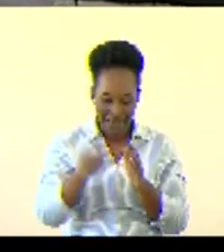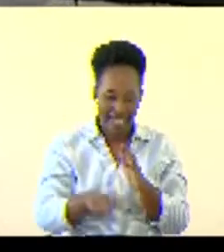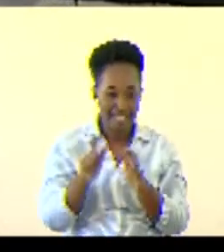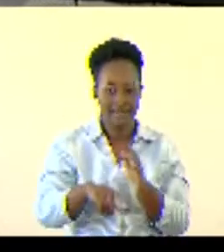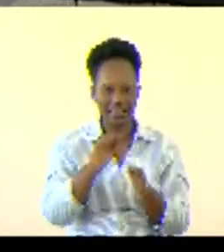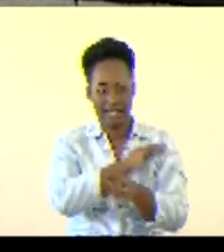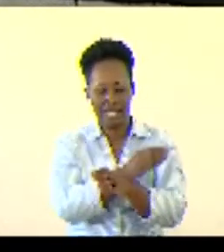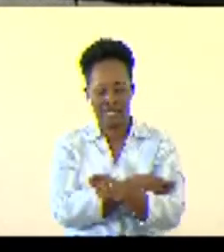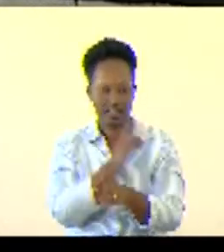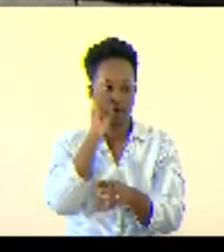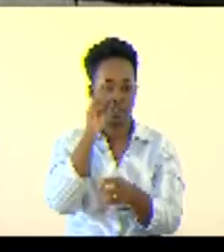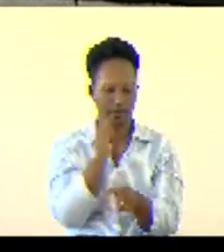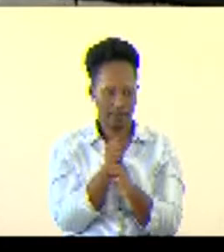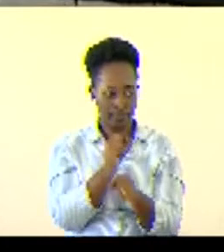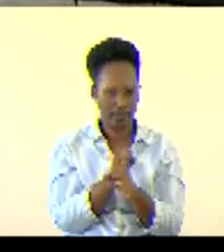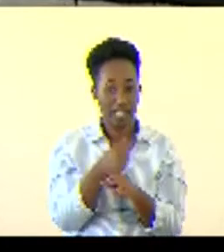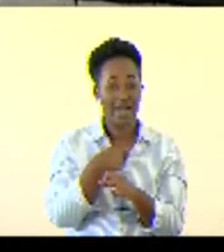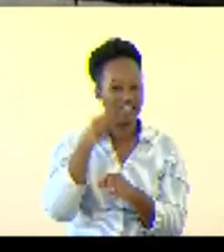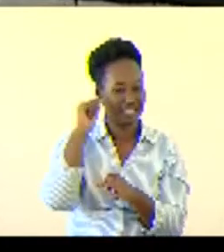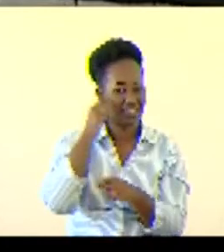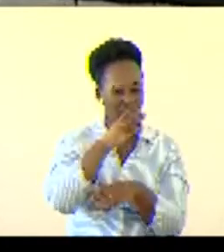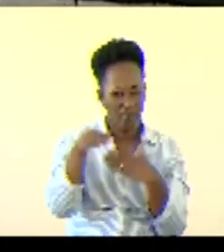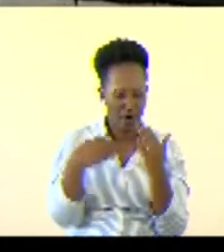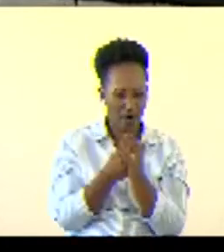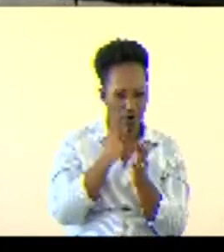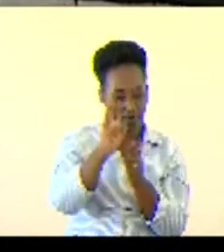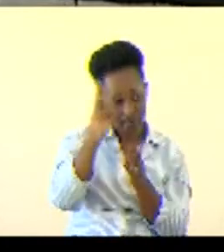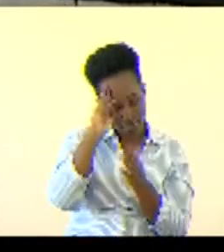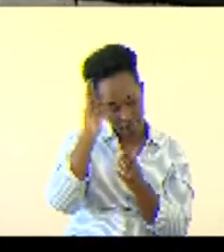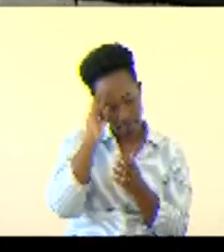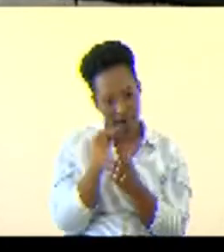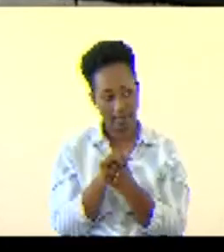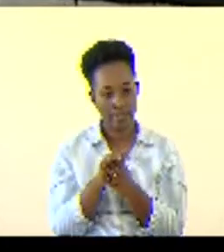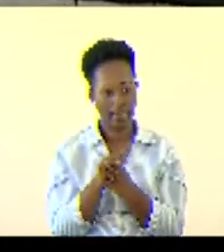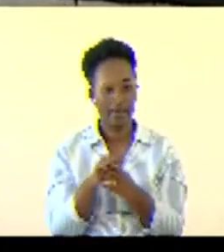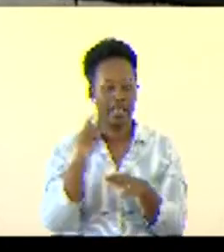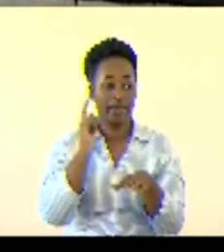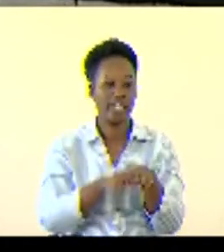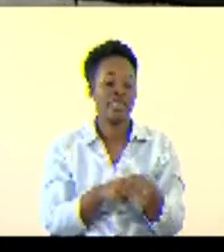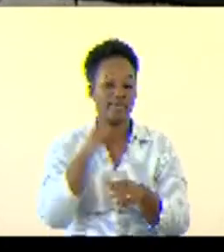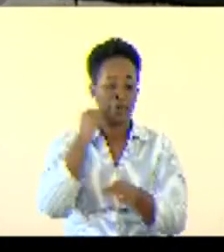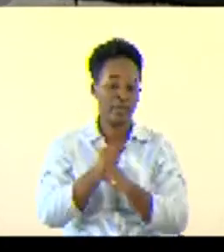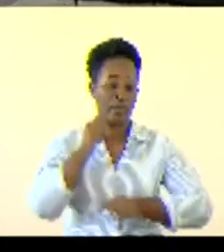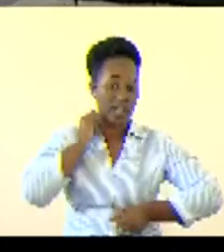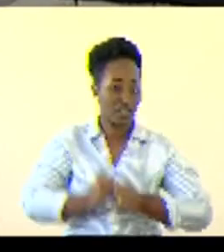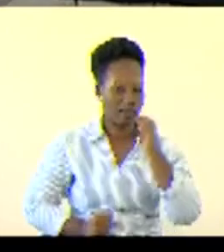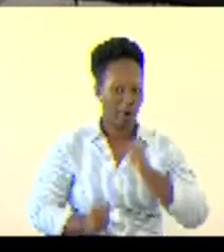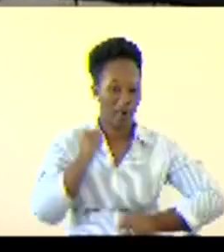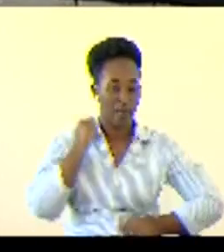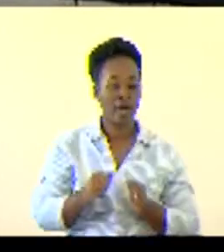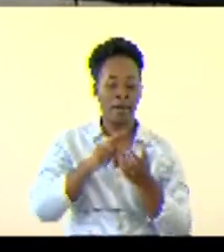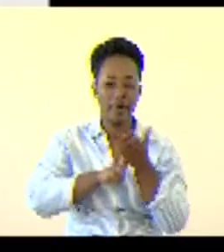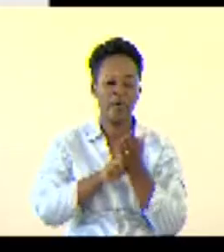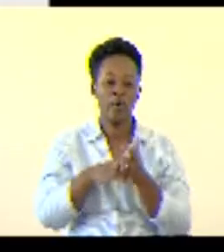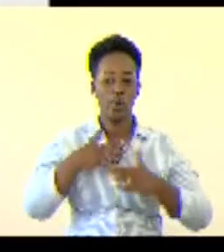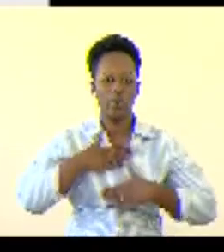produced. I think all of you do remember, when you are doing sports, you are using more oxygen. And if you use, the